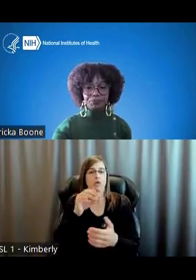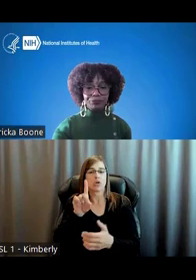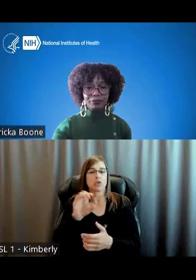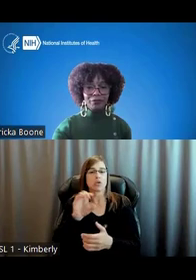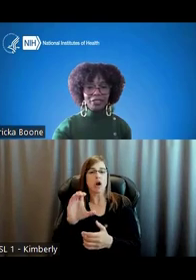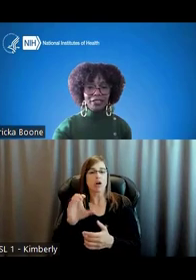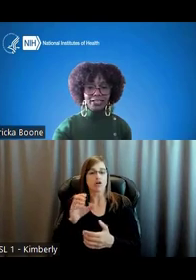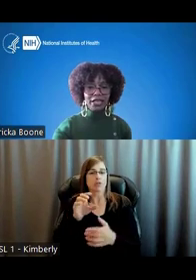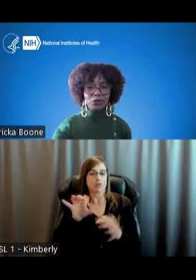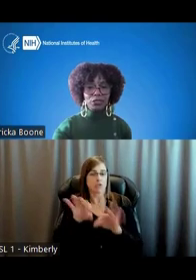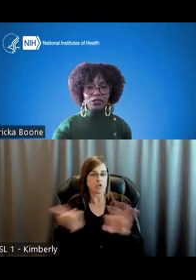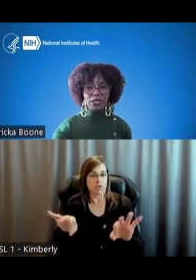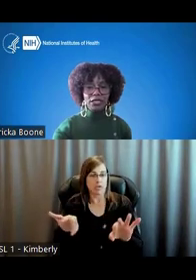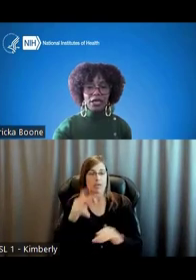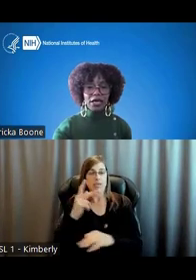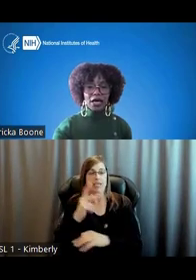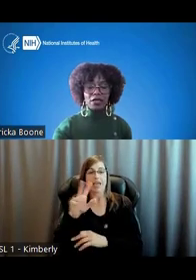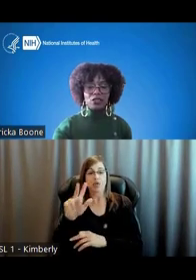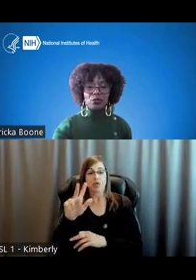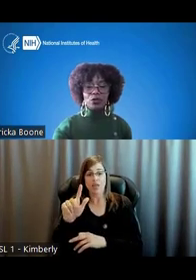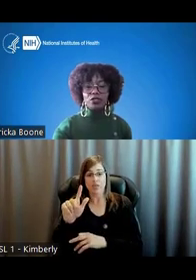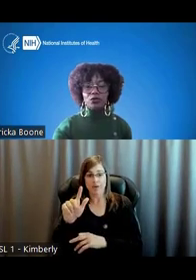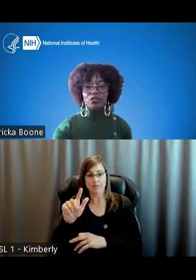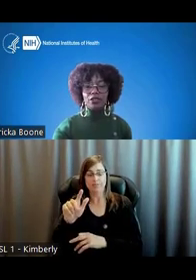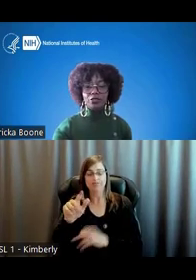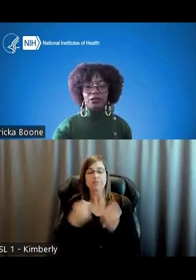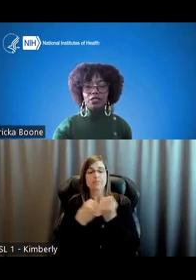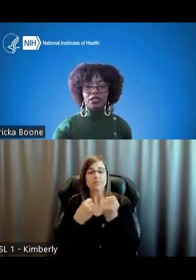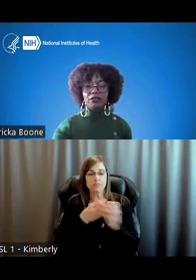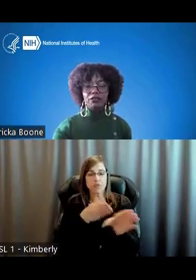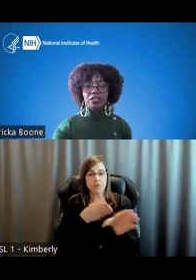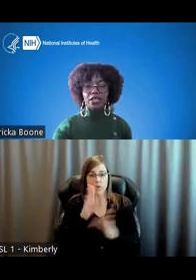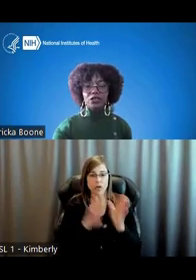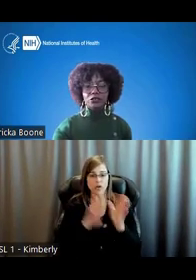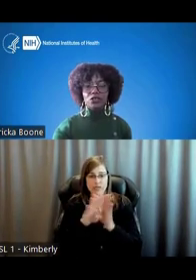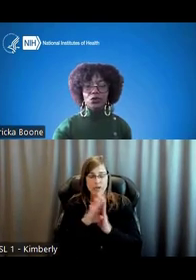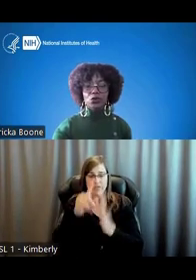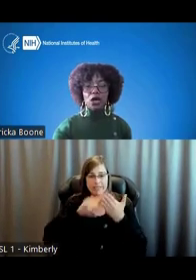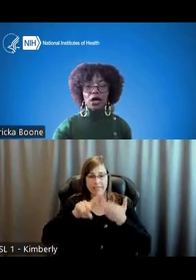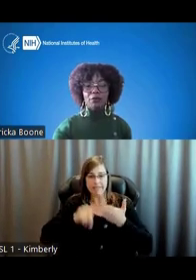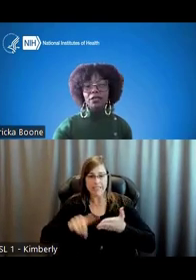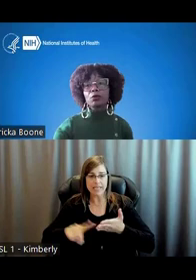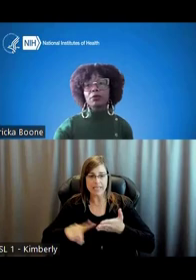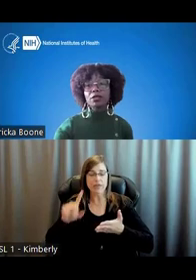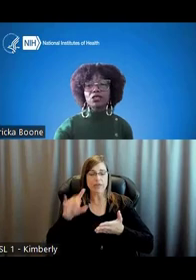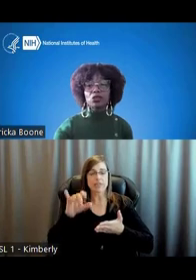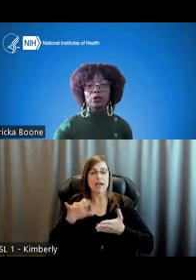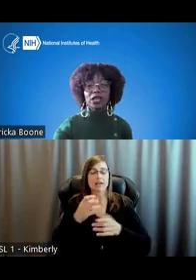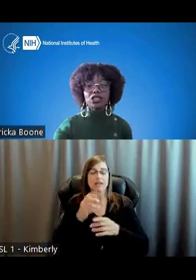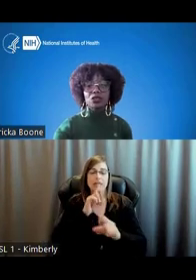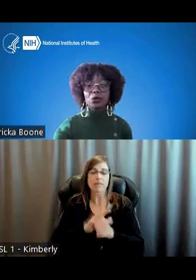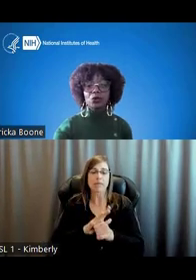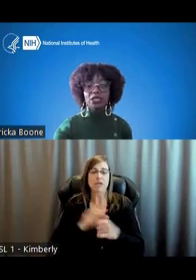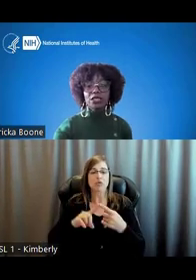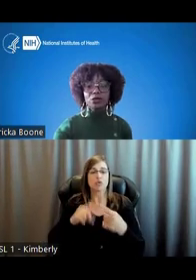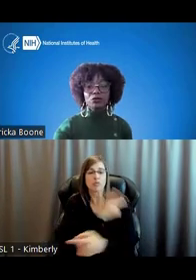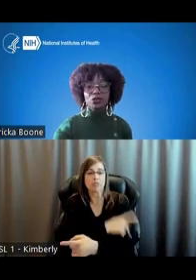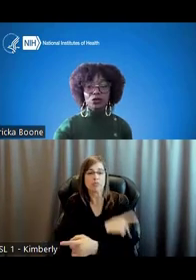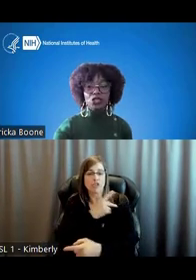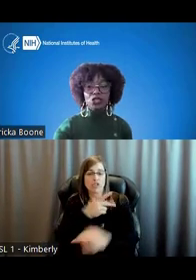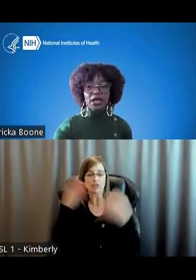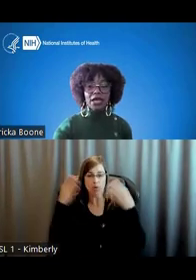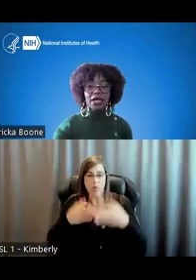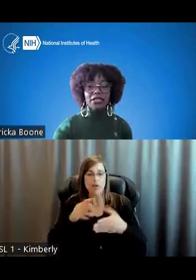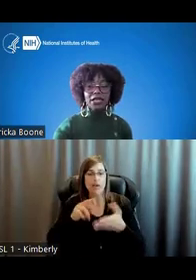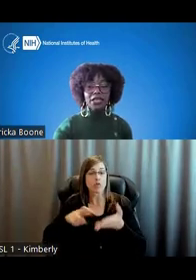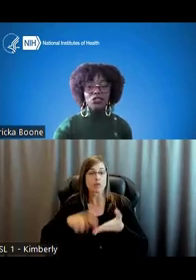degrees. The K23 supports career development of investigators who made a commitment to patient-oriented